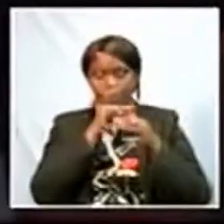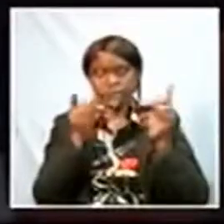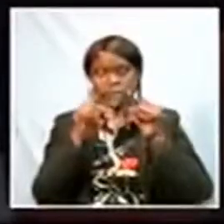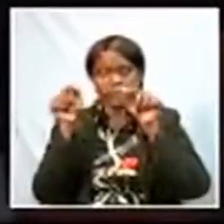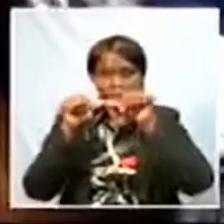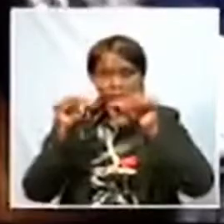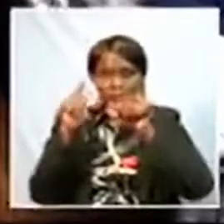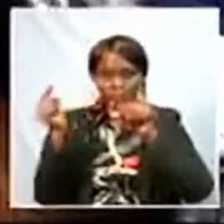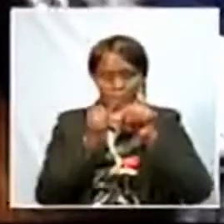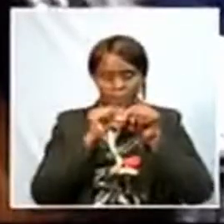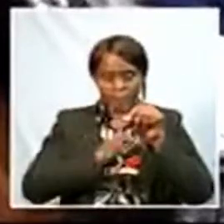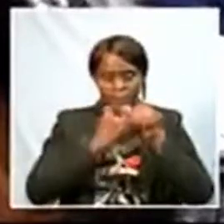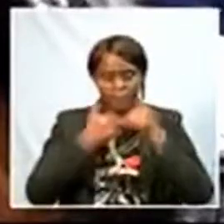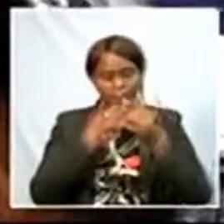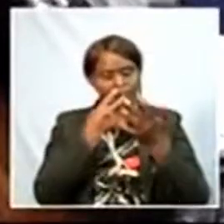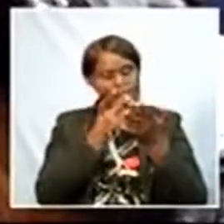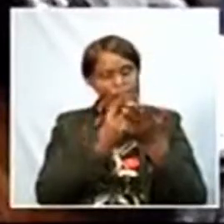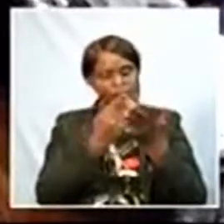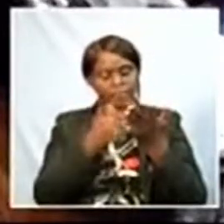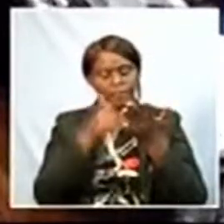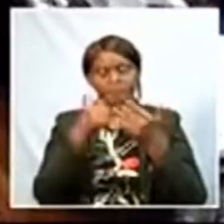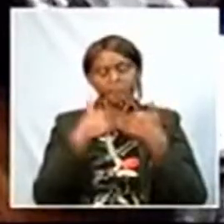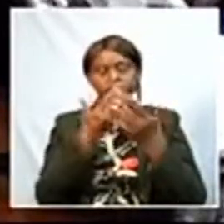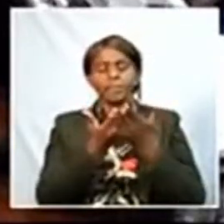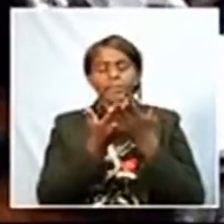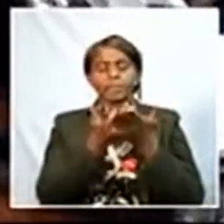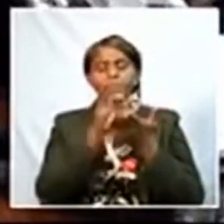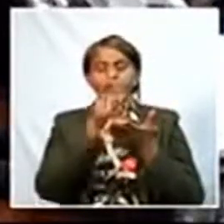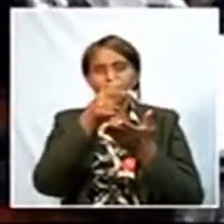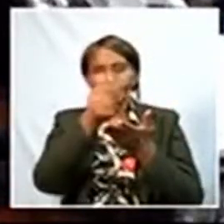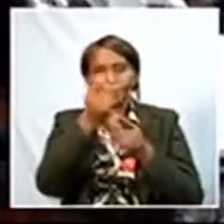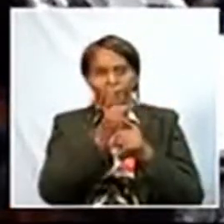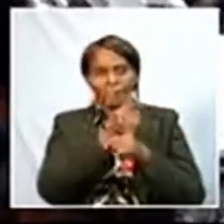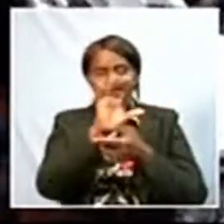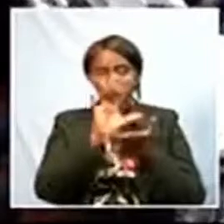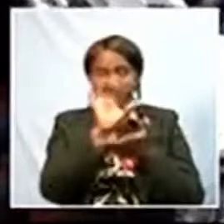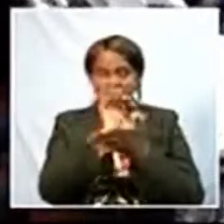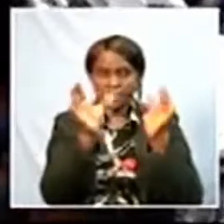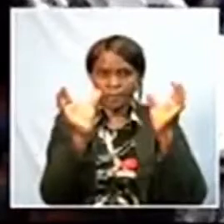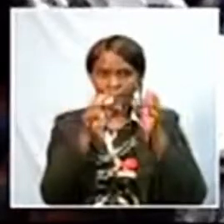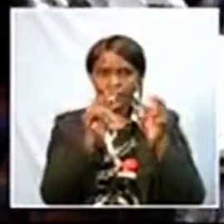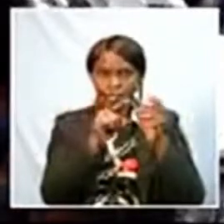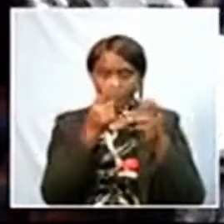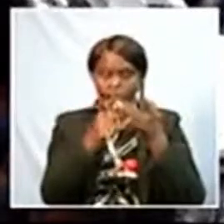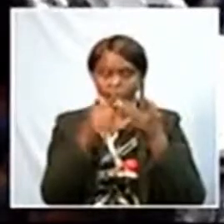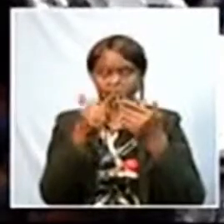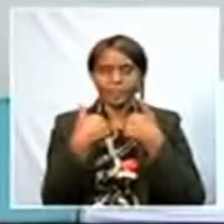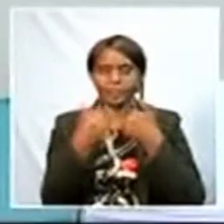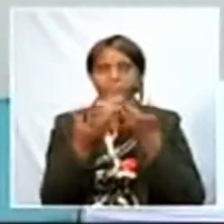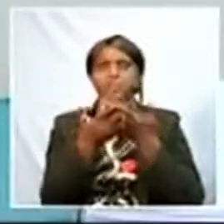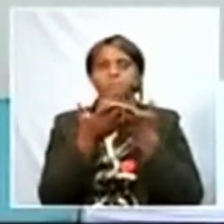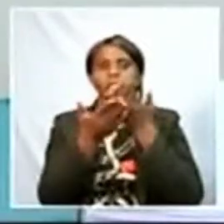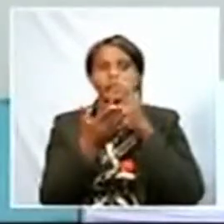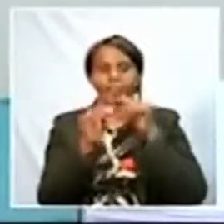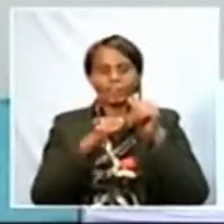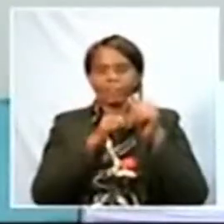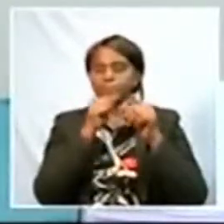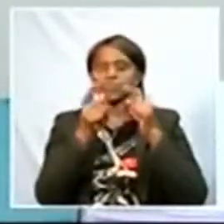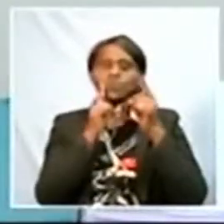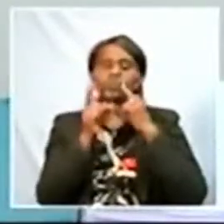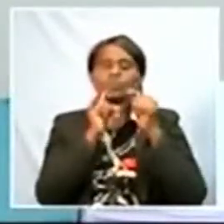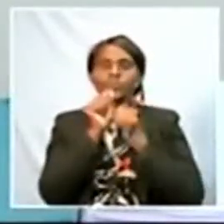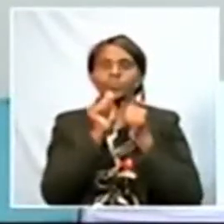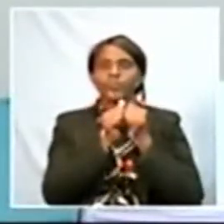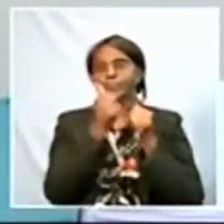came? Because we are looking at what you have submitted. You are from CHOMA Municipal Council, and this is what you have submitted. We are not talking about